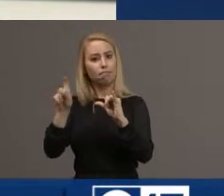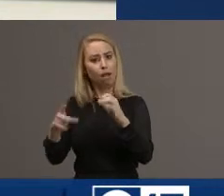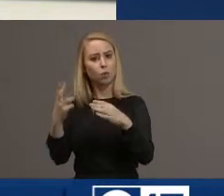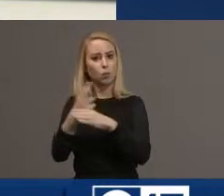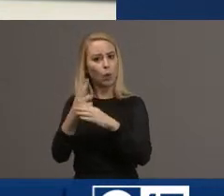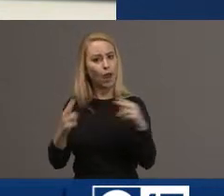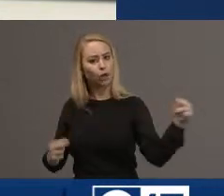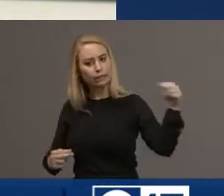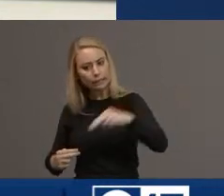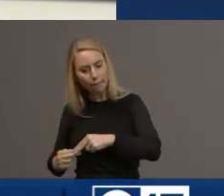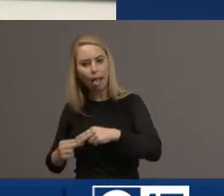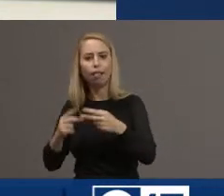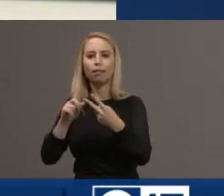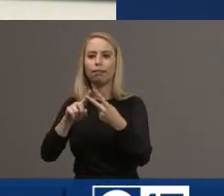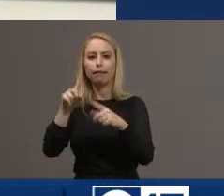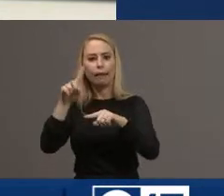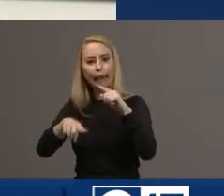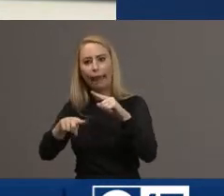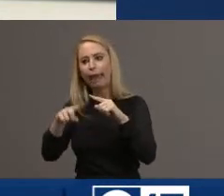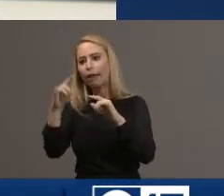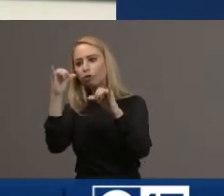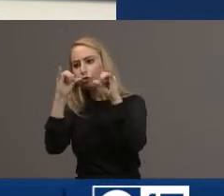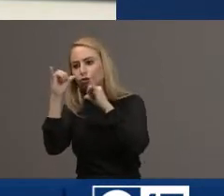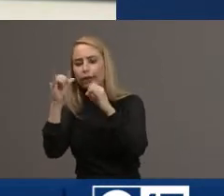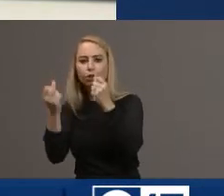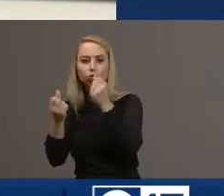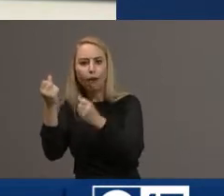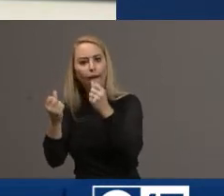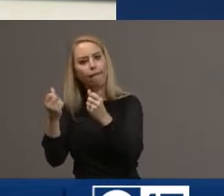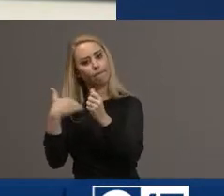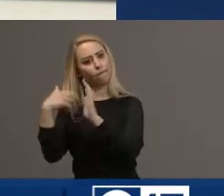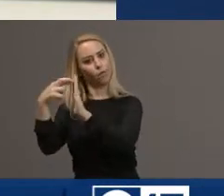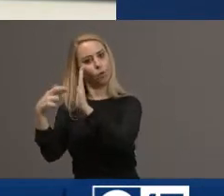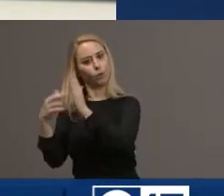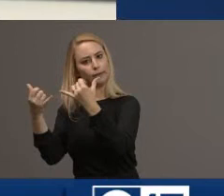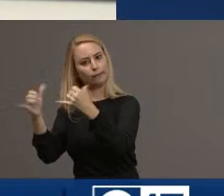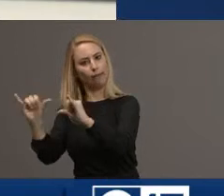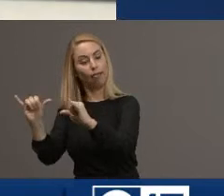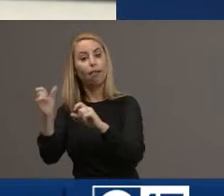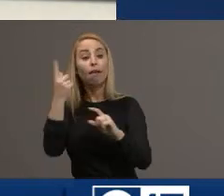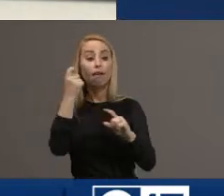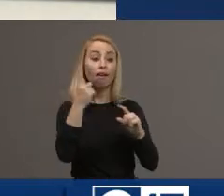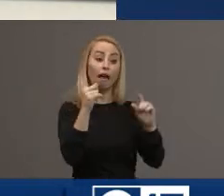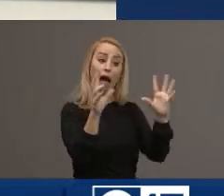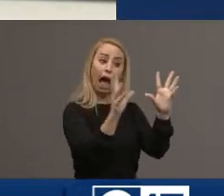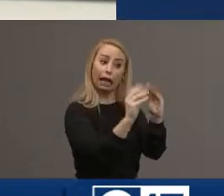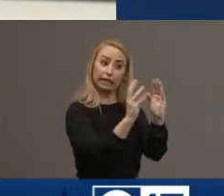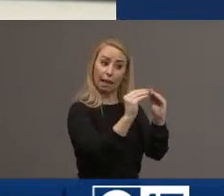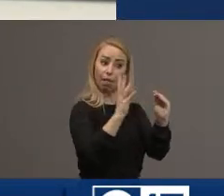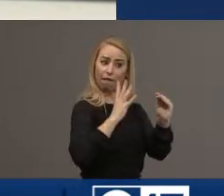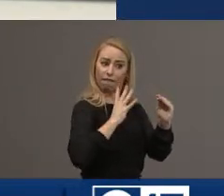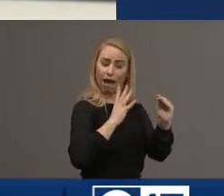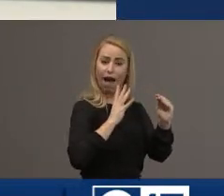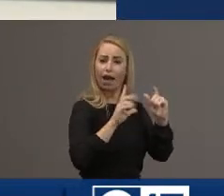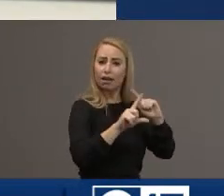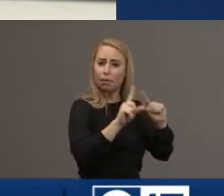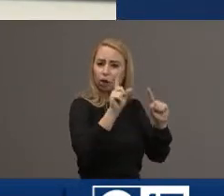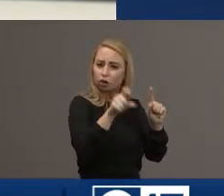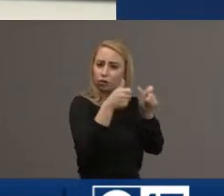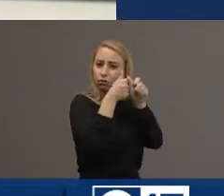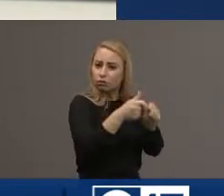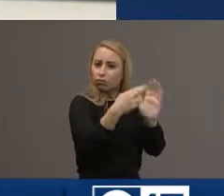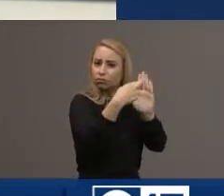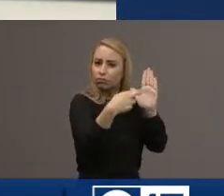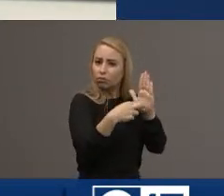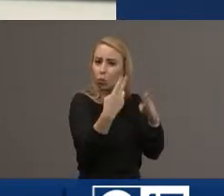drunk. Why not? These people could have assembled and complied with the city ordinance to all wear